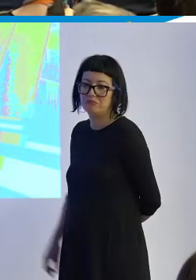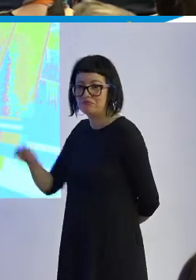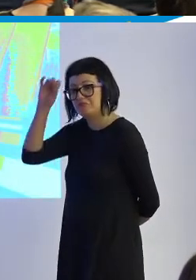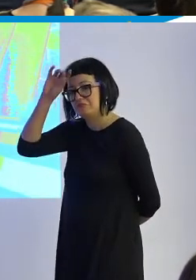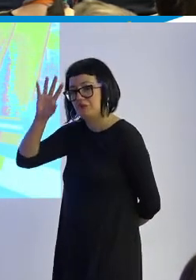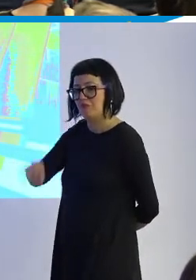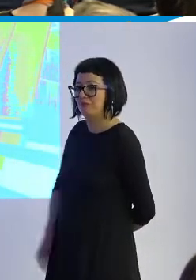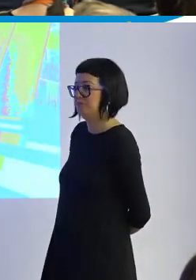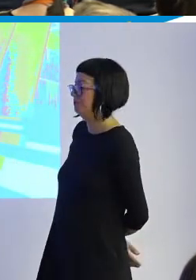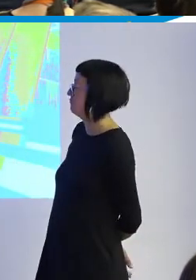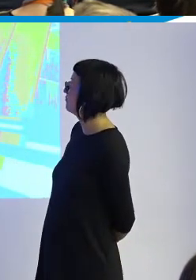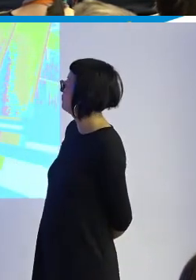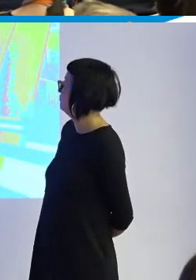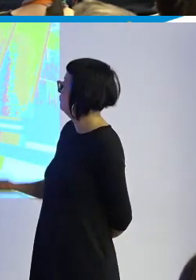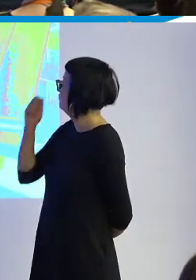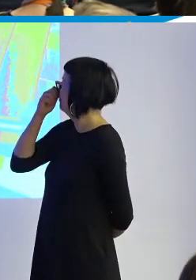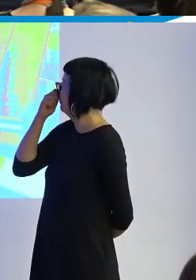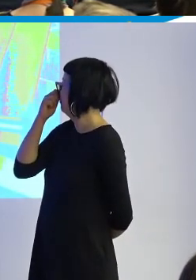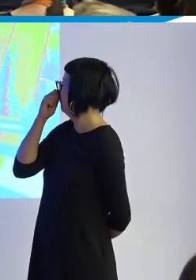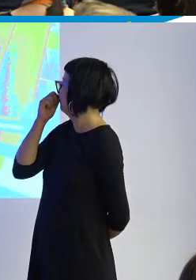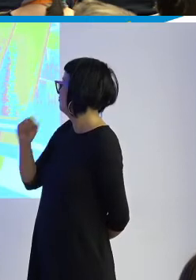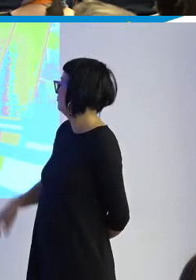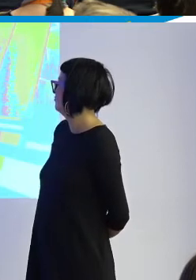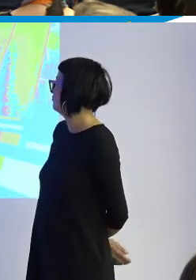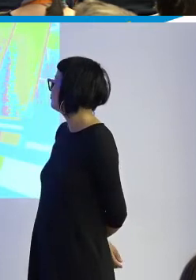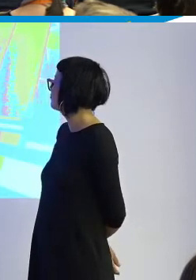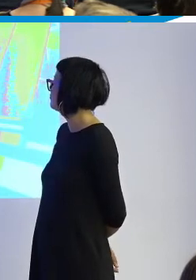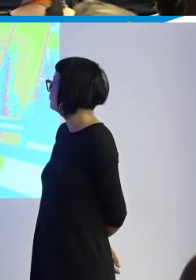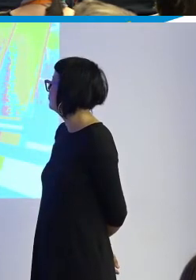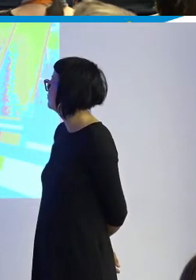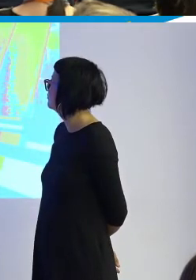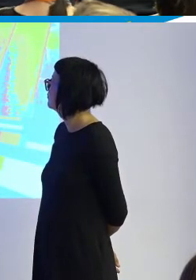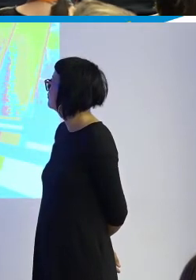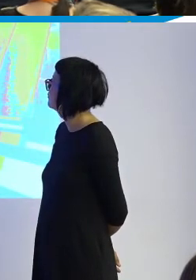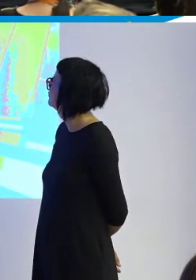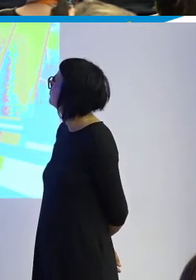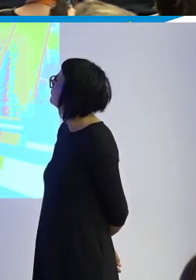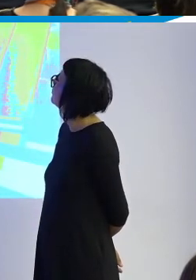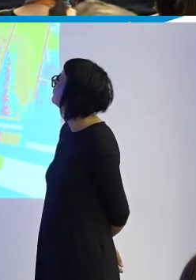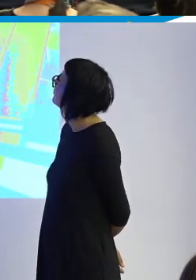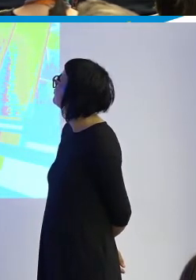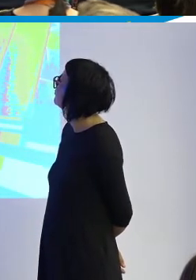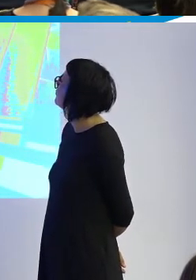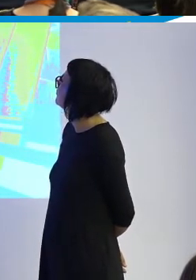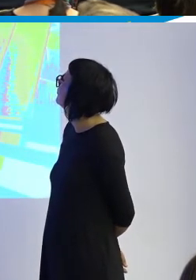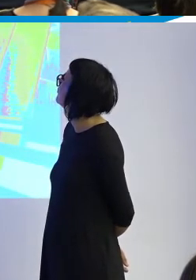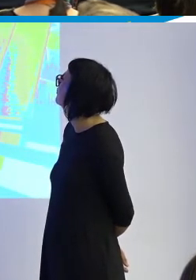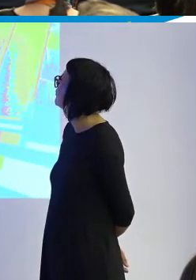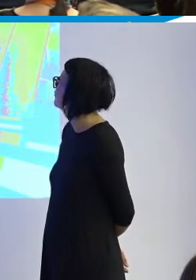this assist suit reduces the strain on my back especially when I'm lifting heavy objects from a crouched position